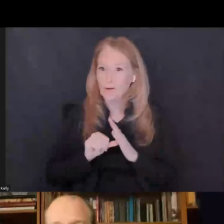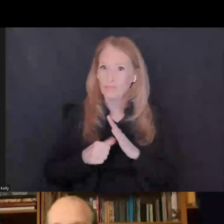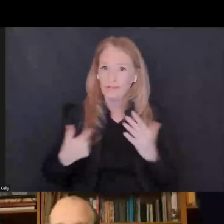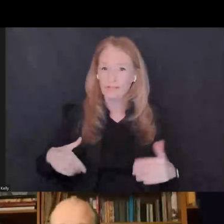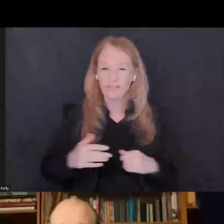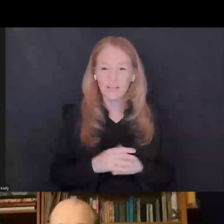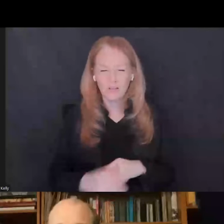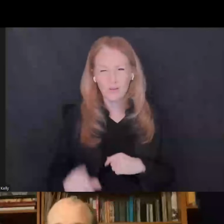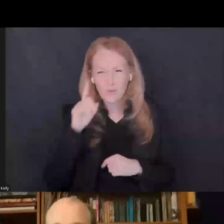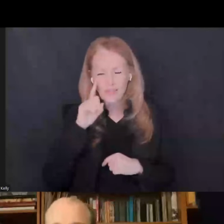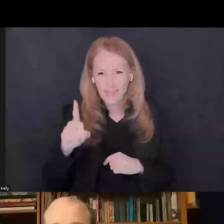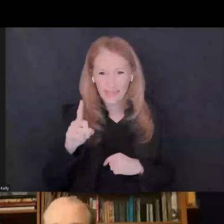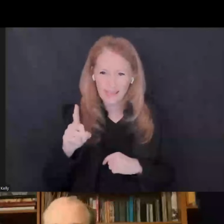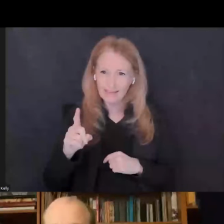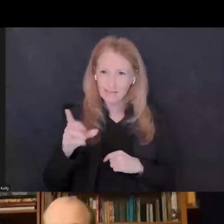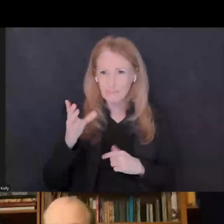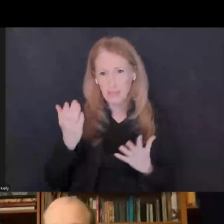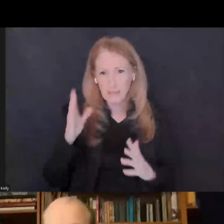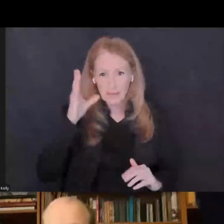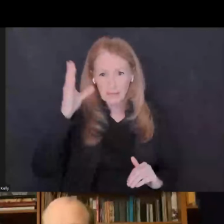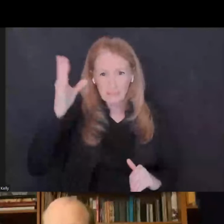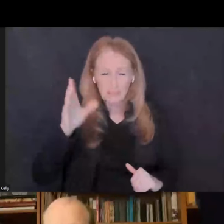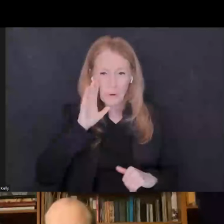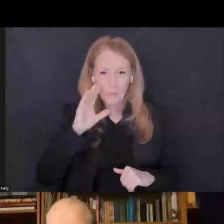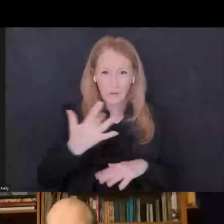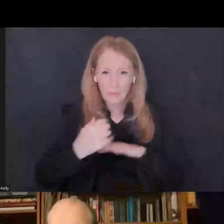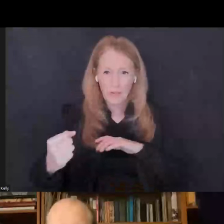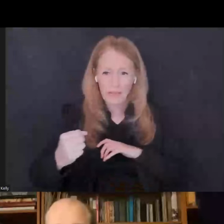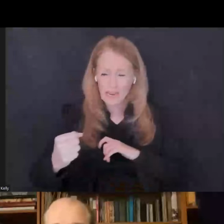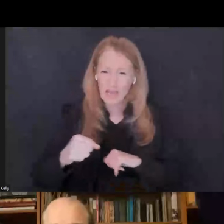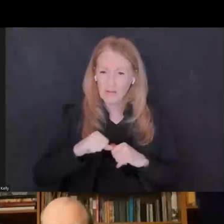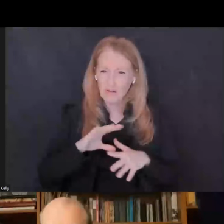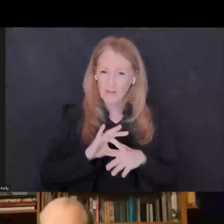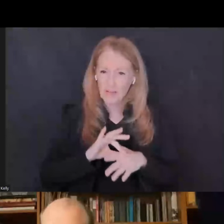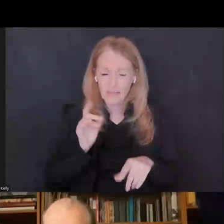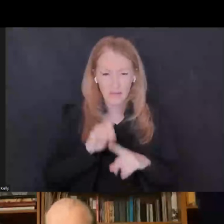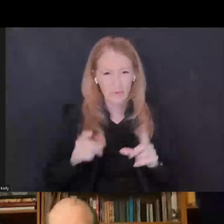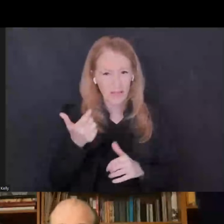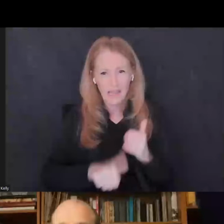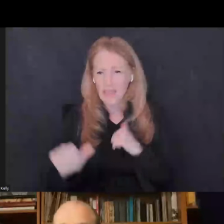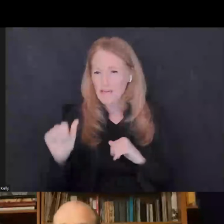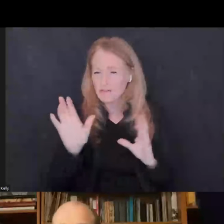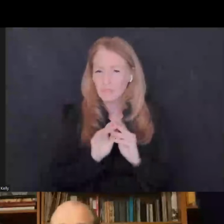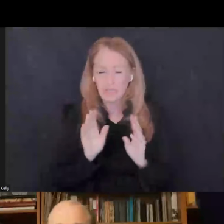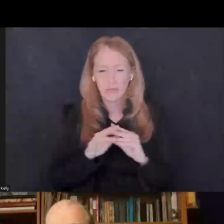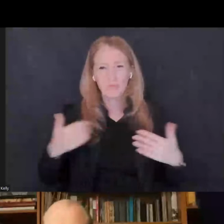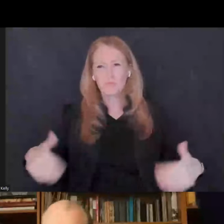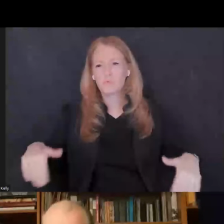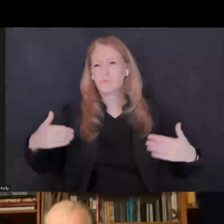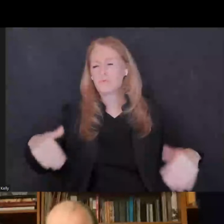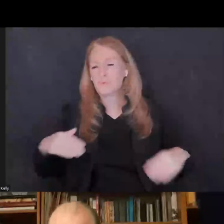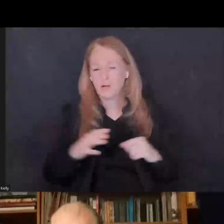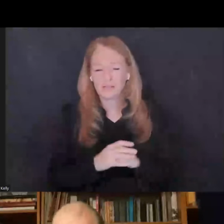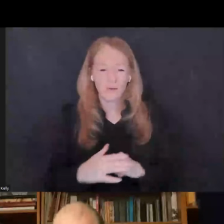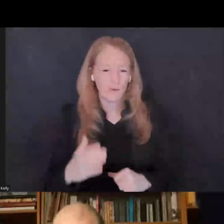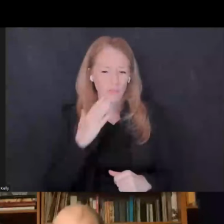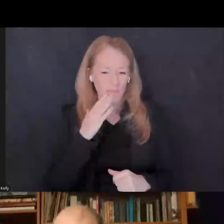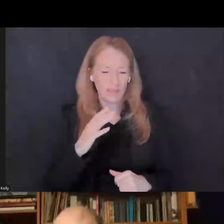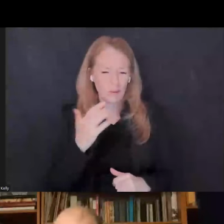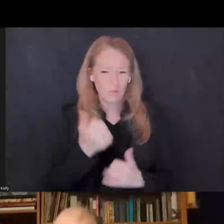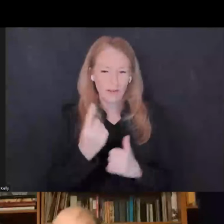but every jam, it's so impressive. So thank you to all the participants who previously spoke. Thank